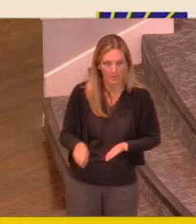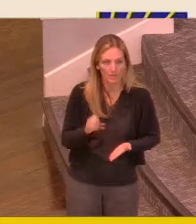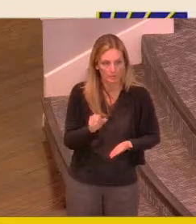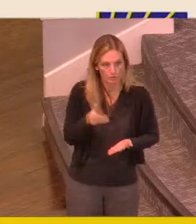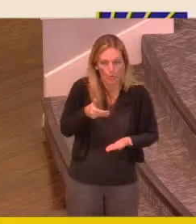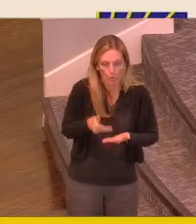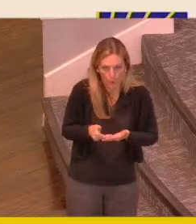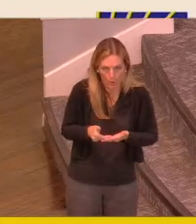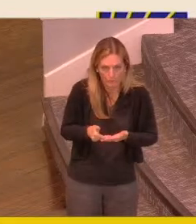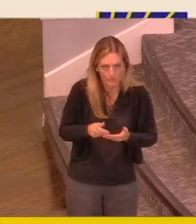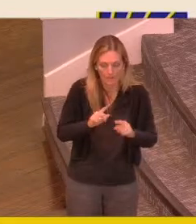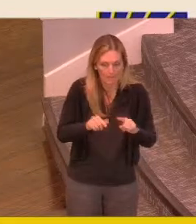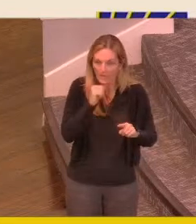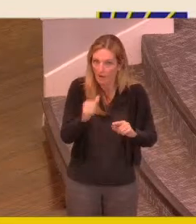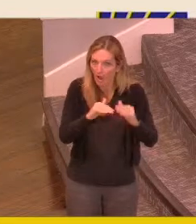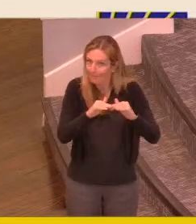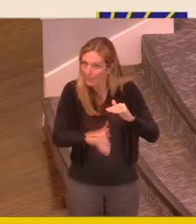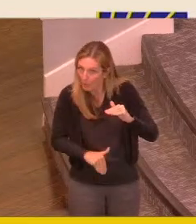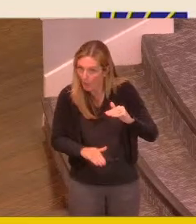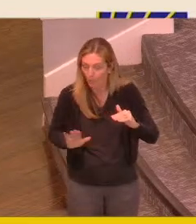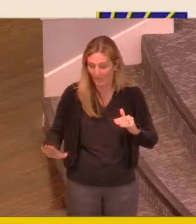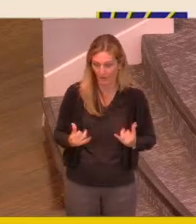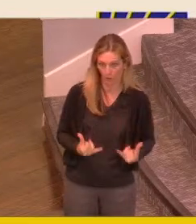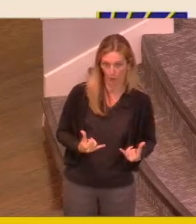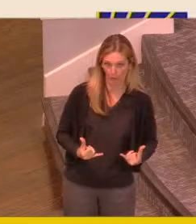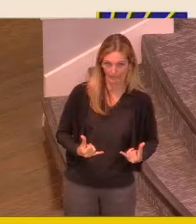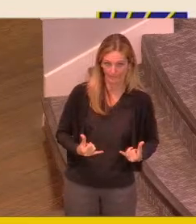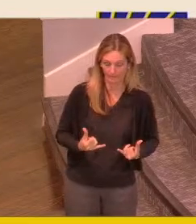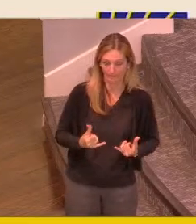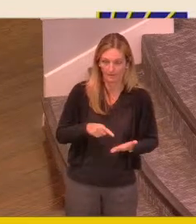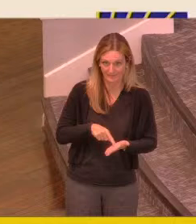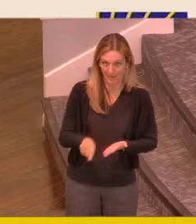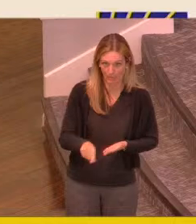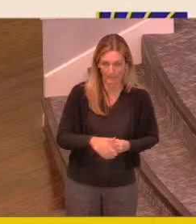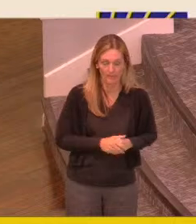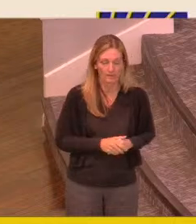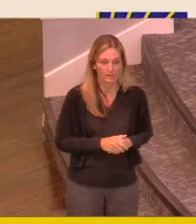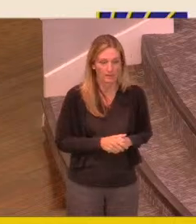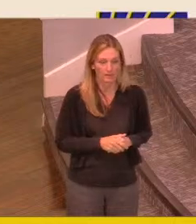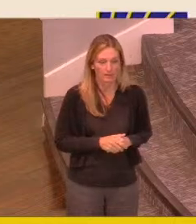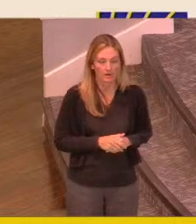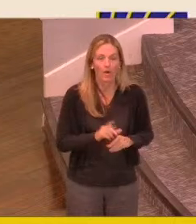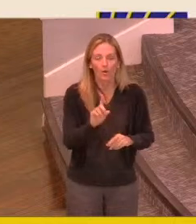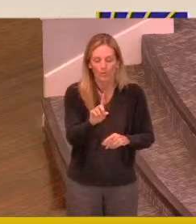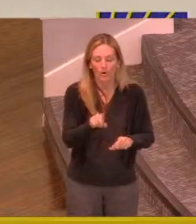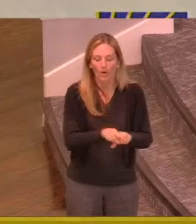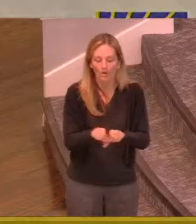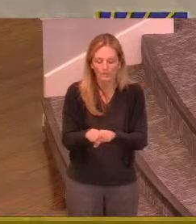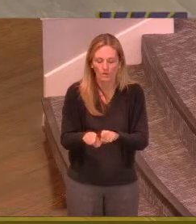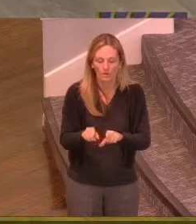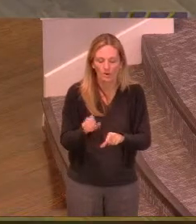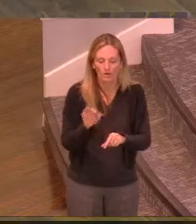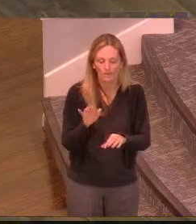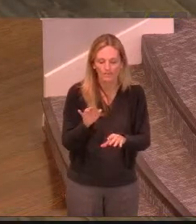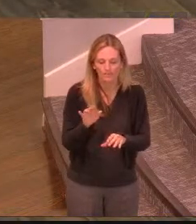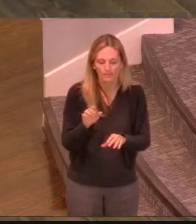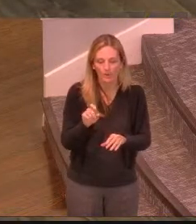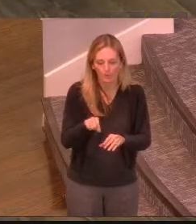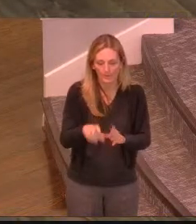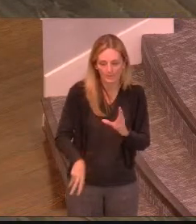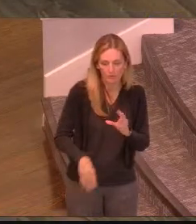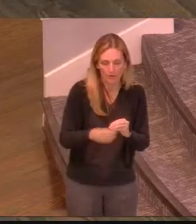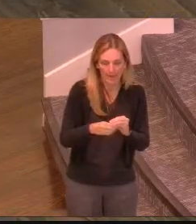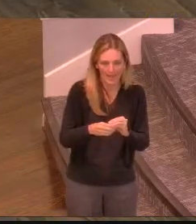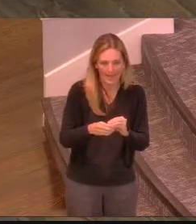their current salary. We also, let me just point out too, we needed to add a couple of steps to